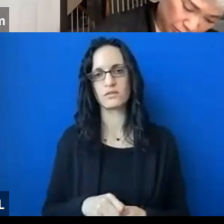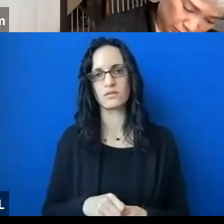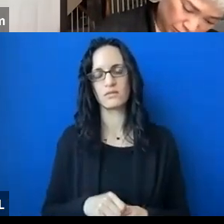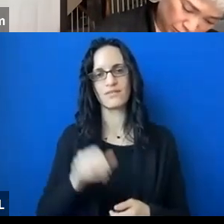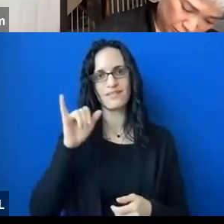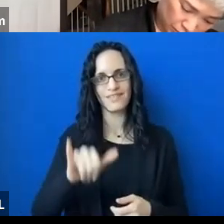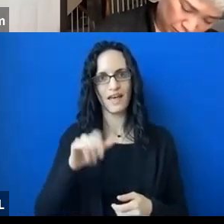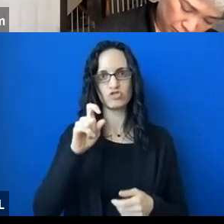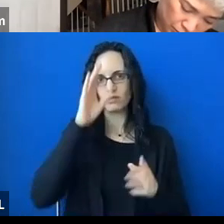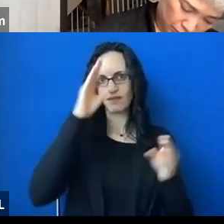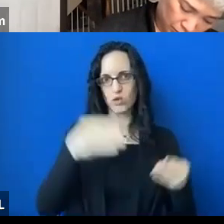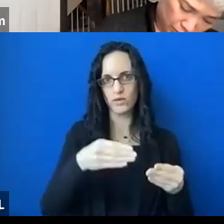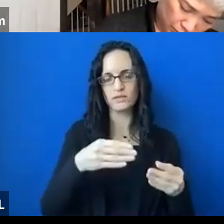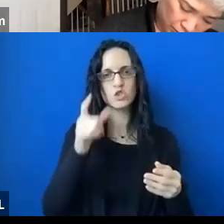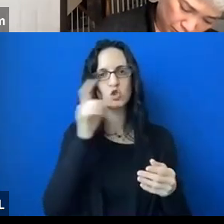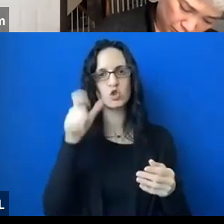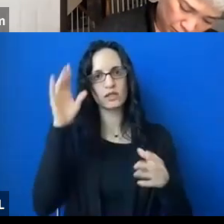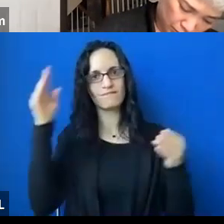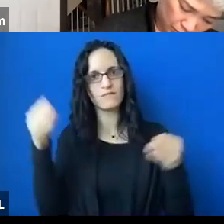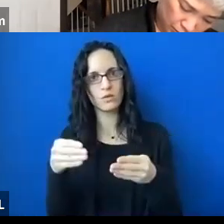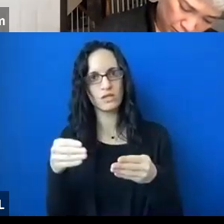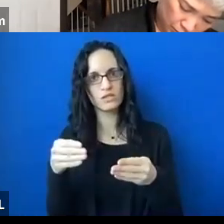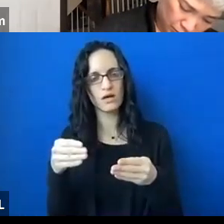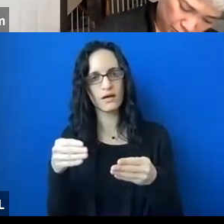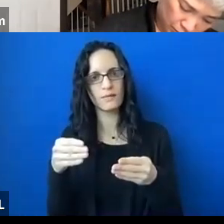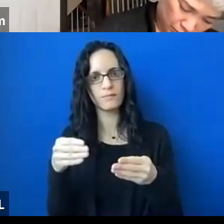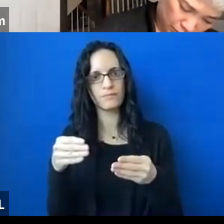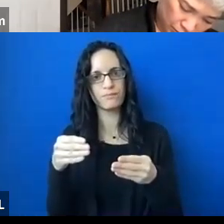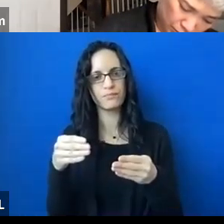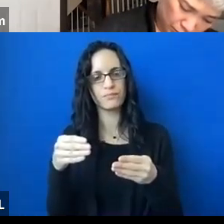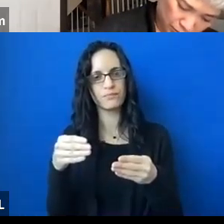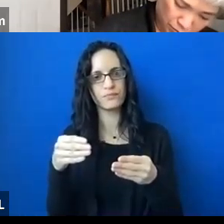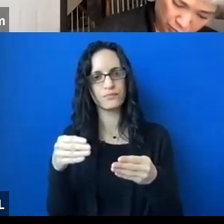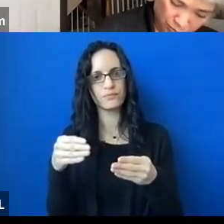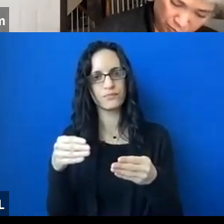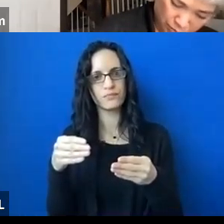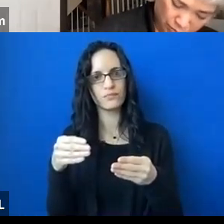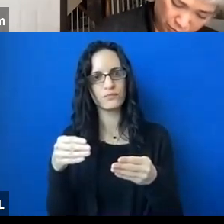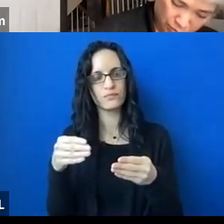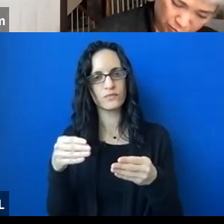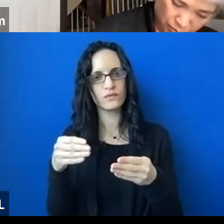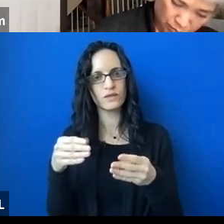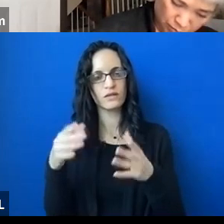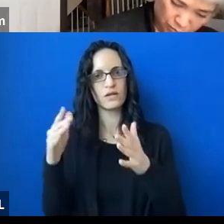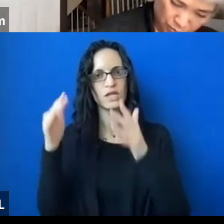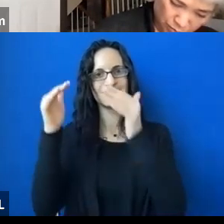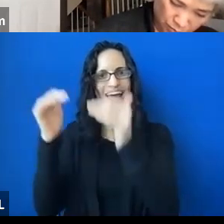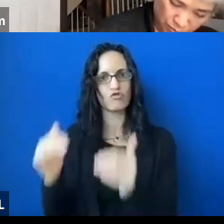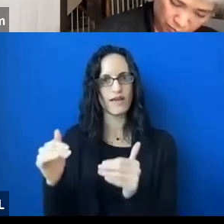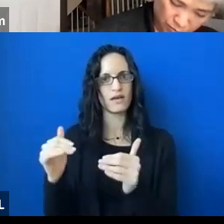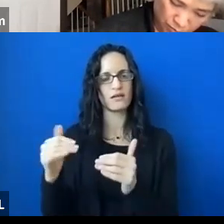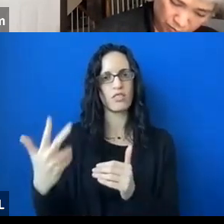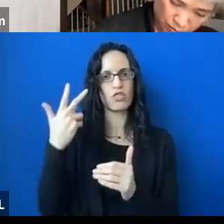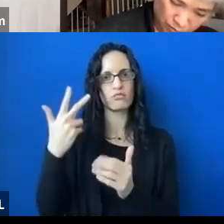focus shouldn't be to reduce the use different way to downgrade the three